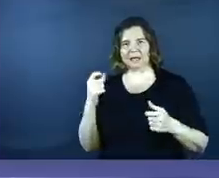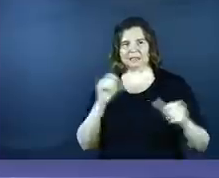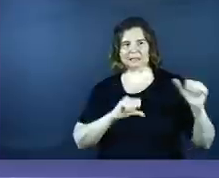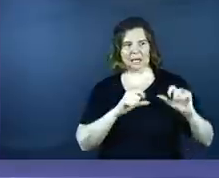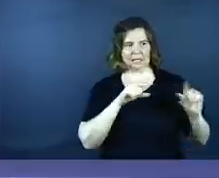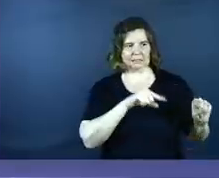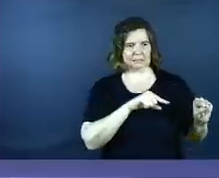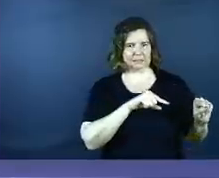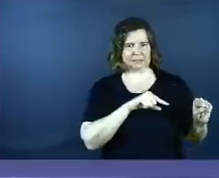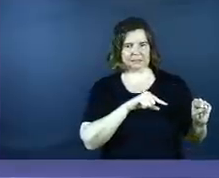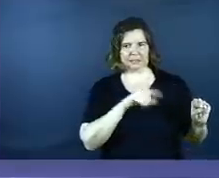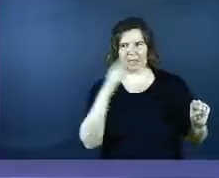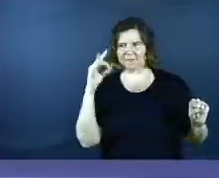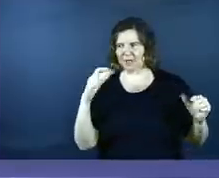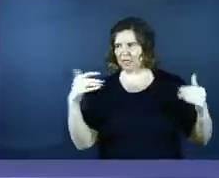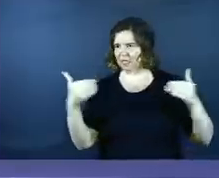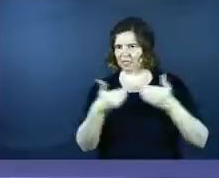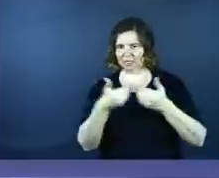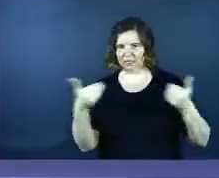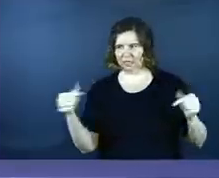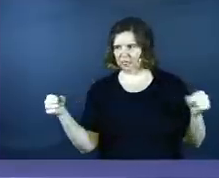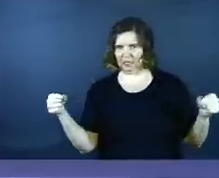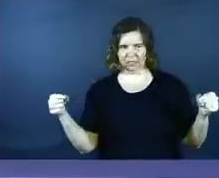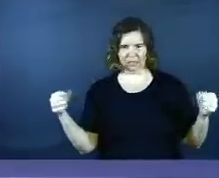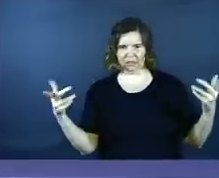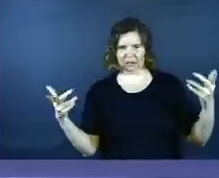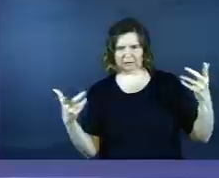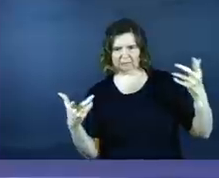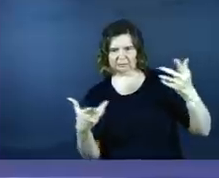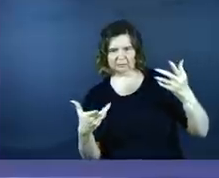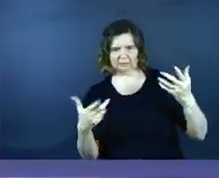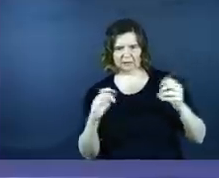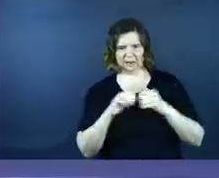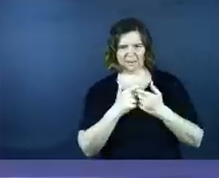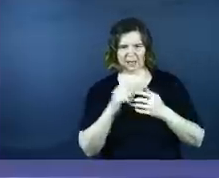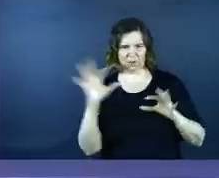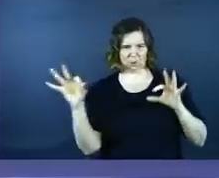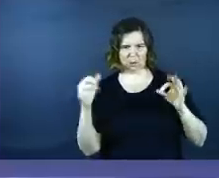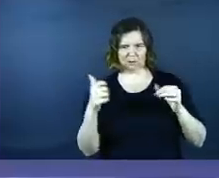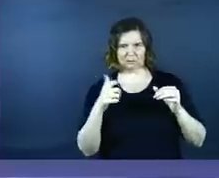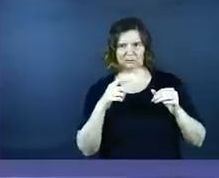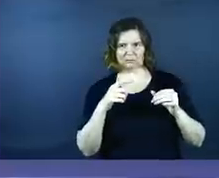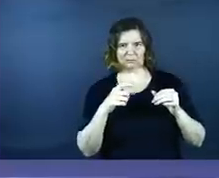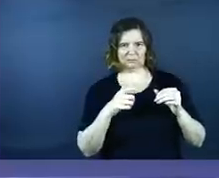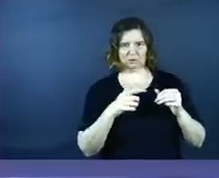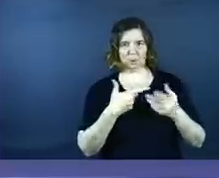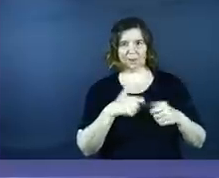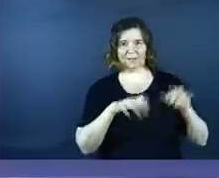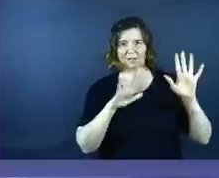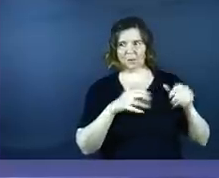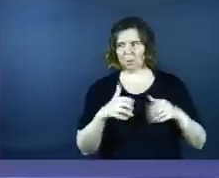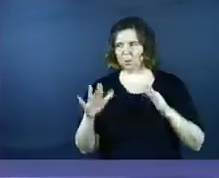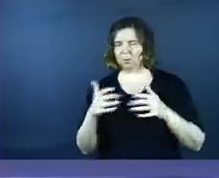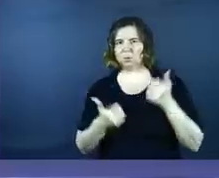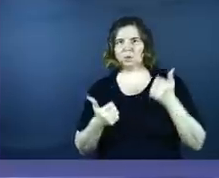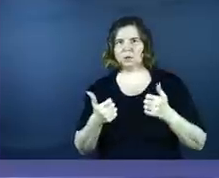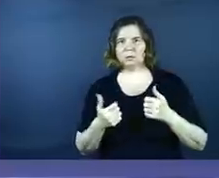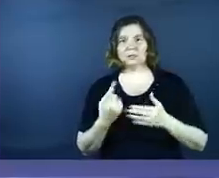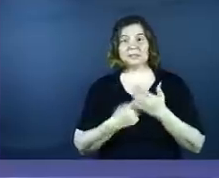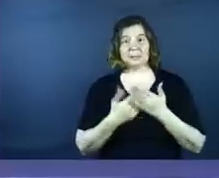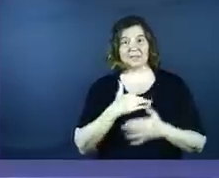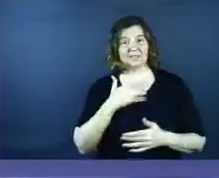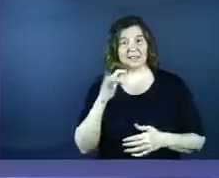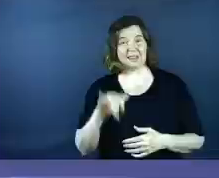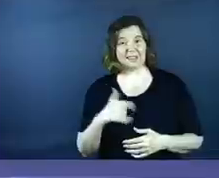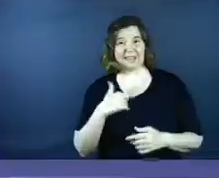is here and maybe faith is here. And we might struggle with, do I have to make a choice and do I have to give one up? Sometimes it does feel